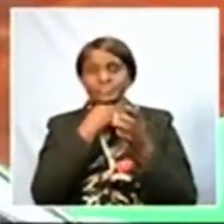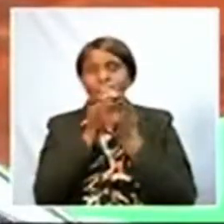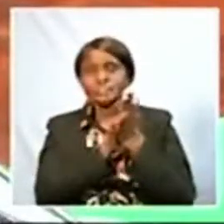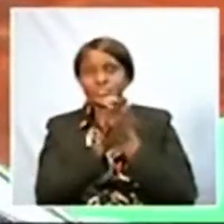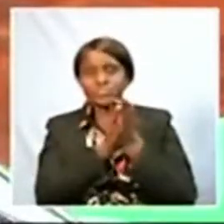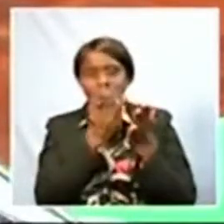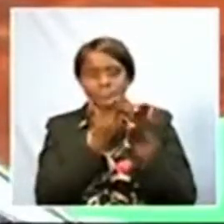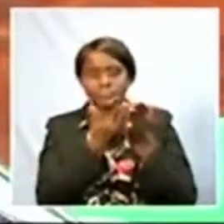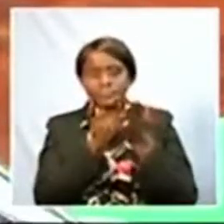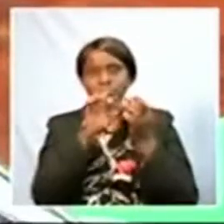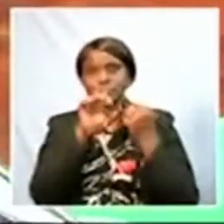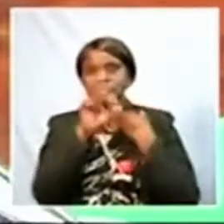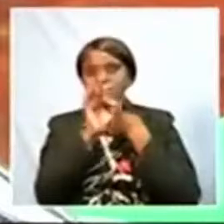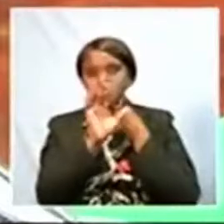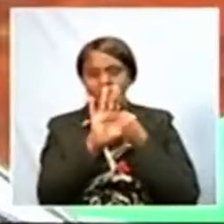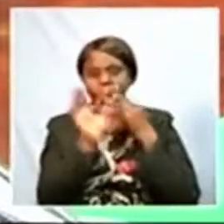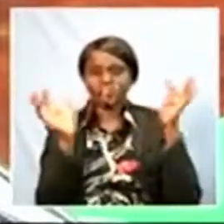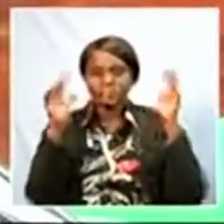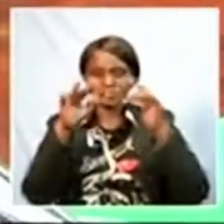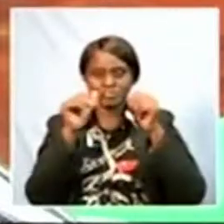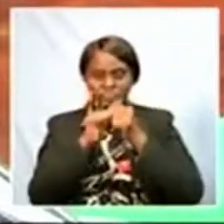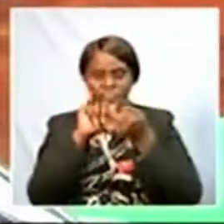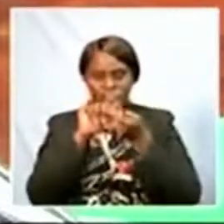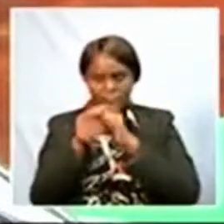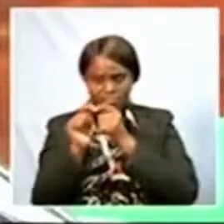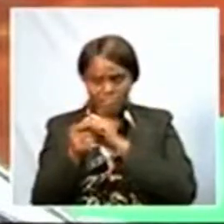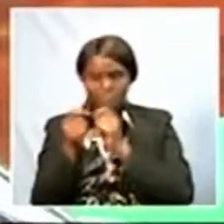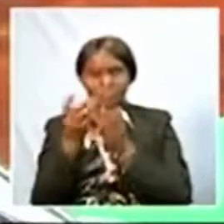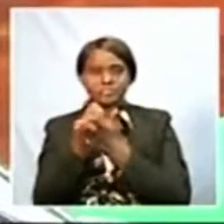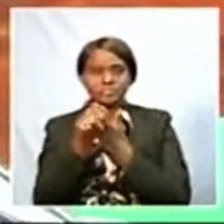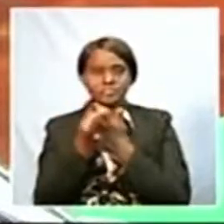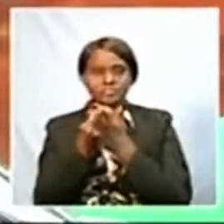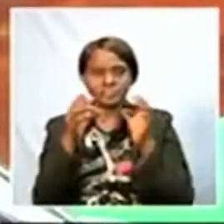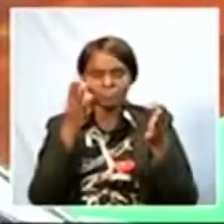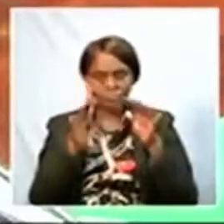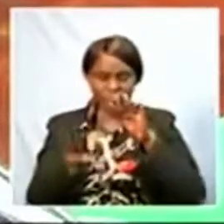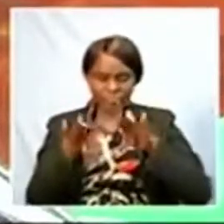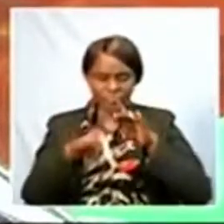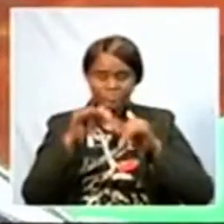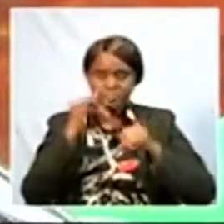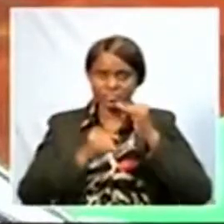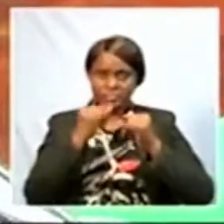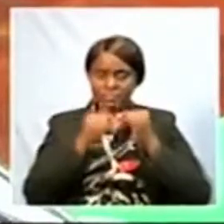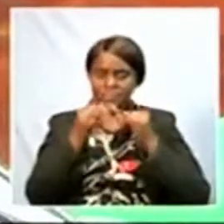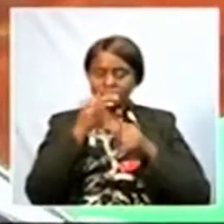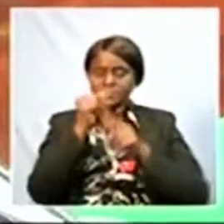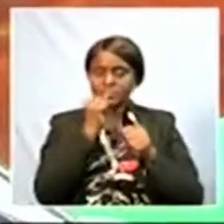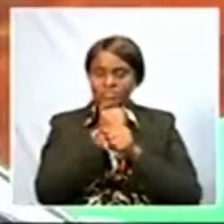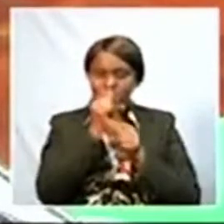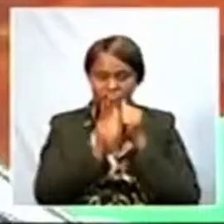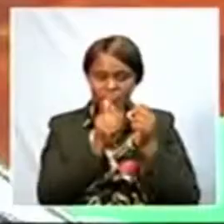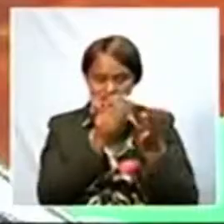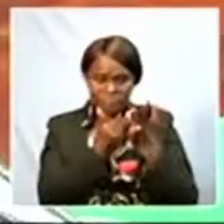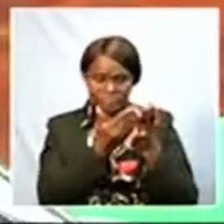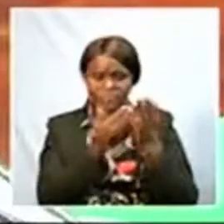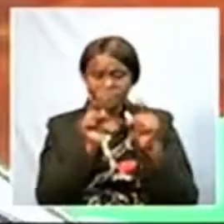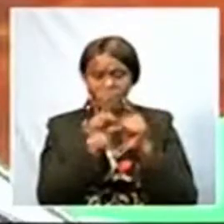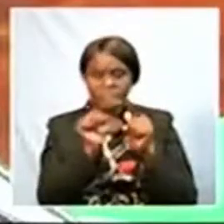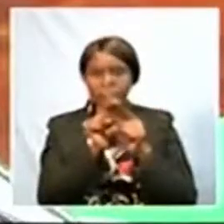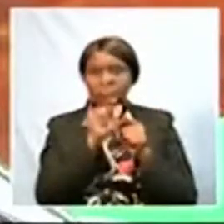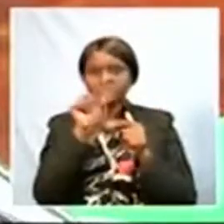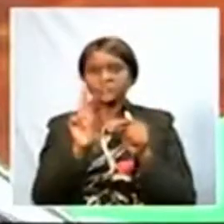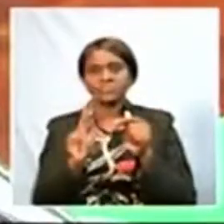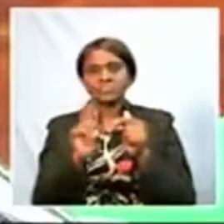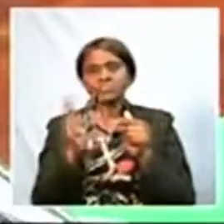on the CDF main account and revolving account. The balance at the end of the year, which is hereby said to be